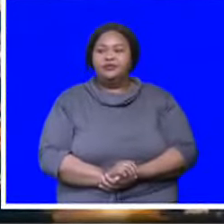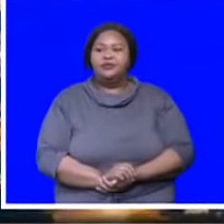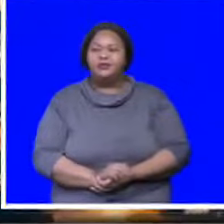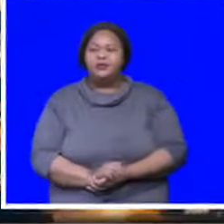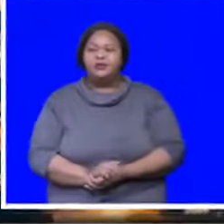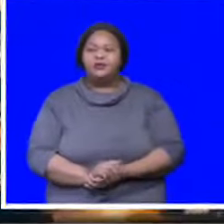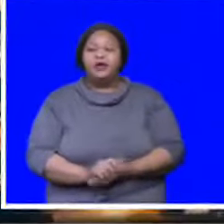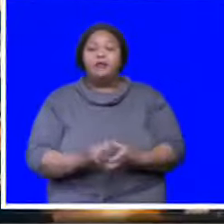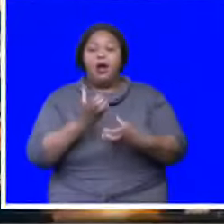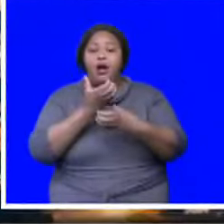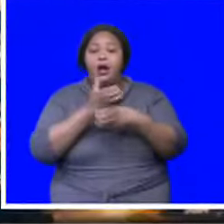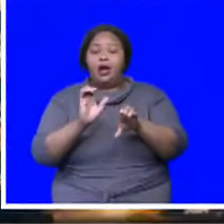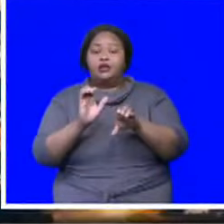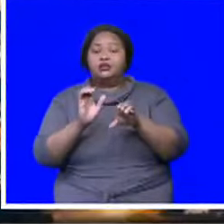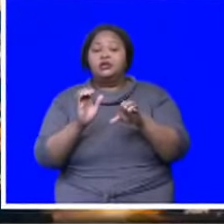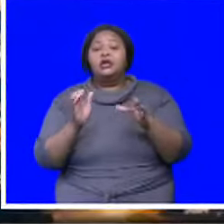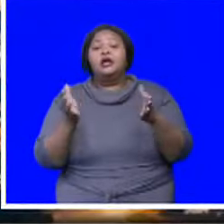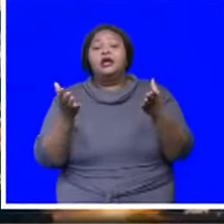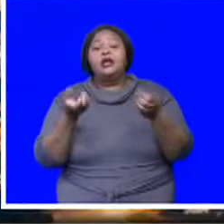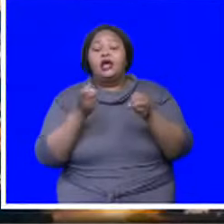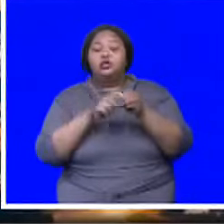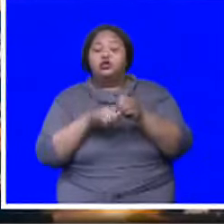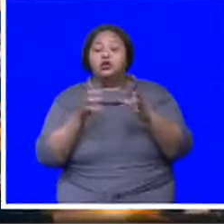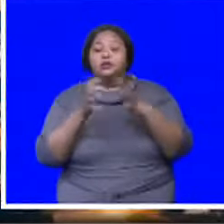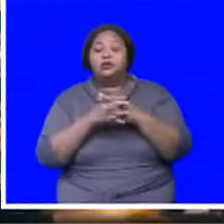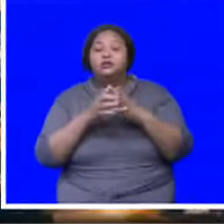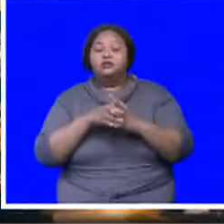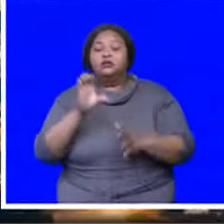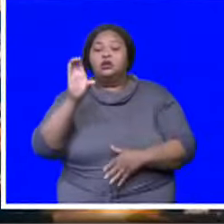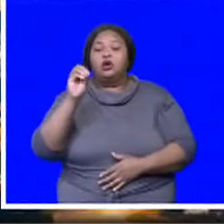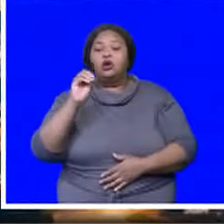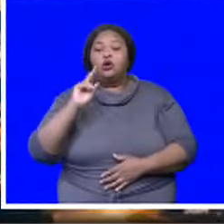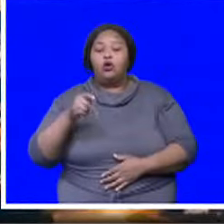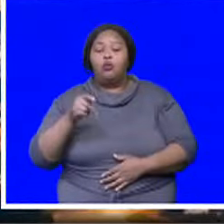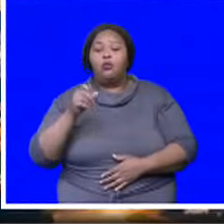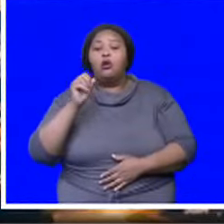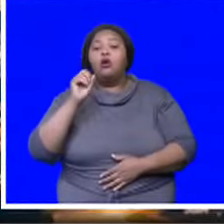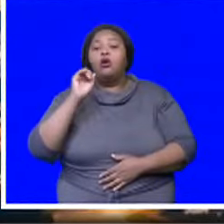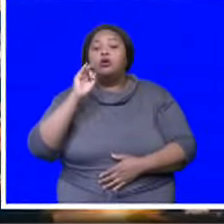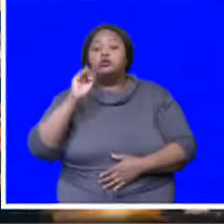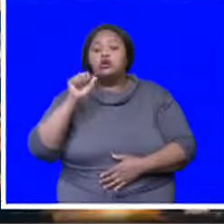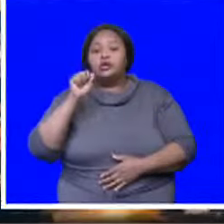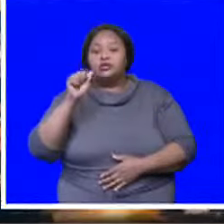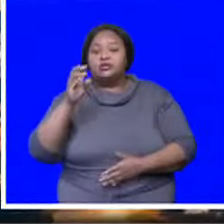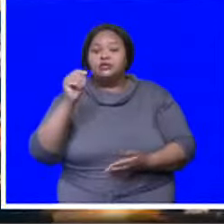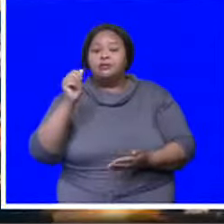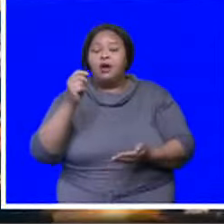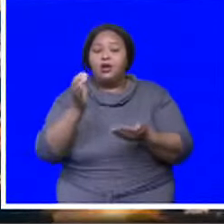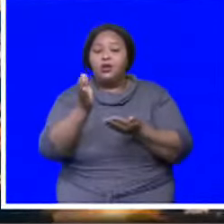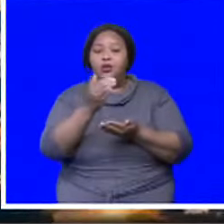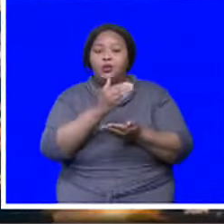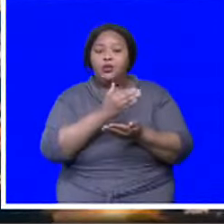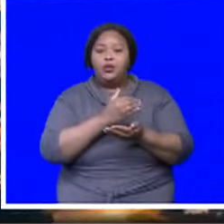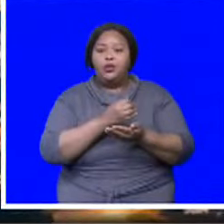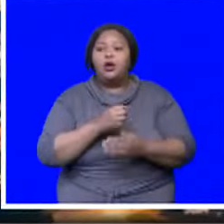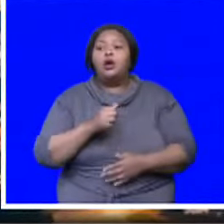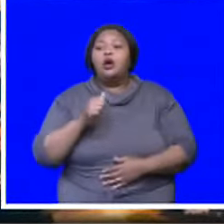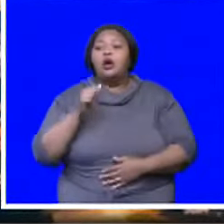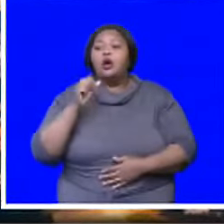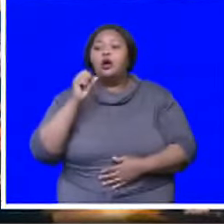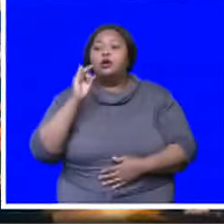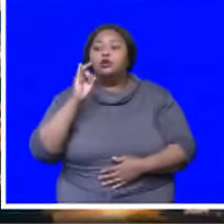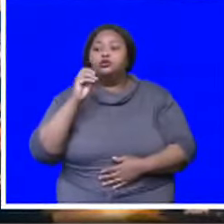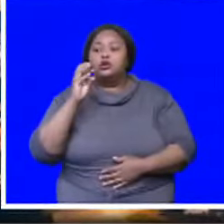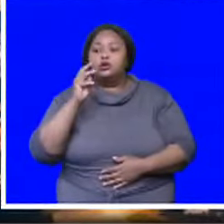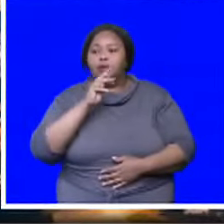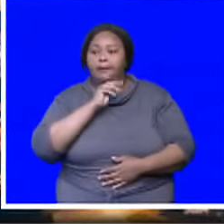Countries attending the COP26 have pledged over $200 million for the adaptation fund. The figure was revealed by